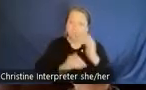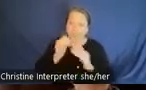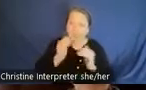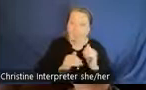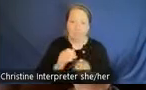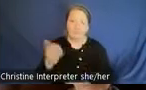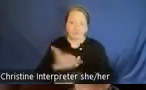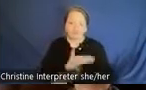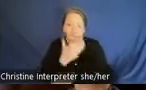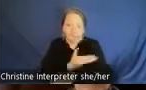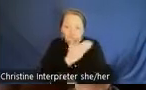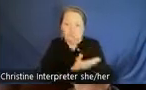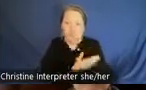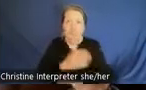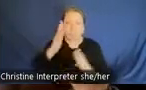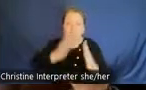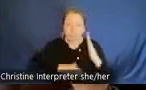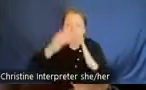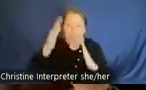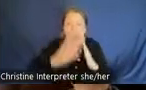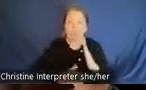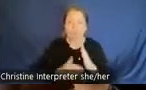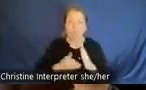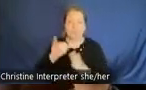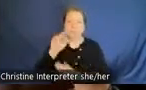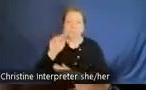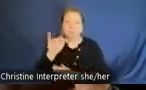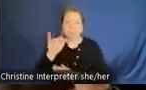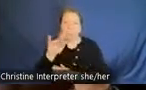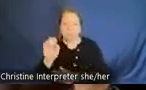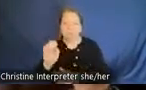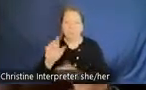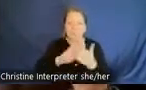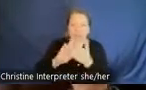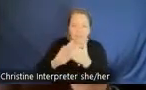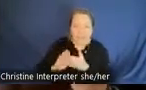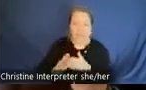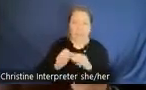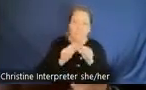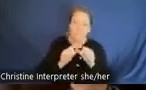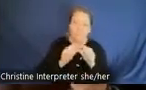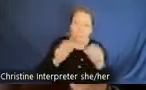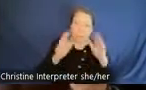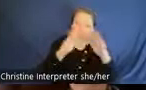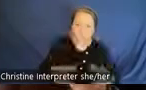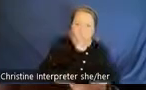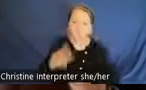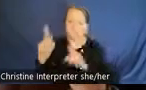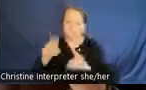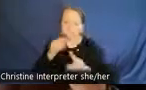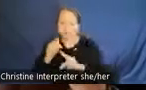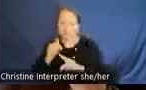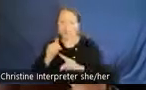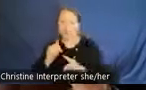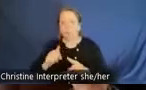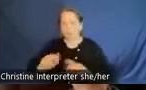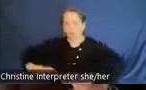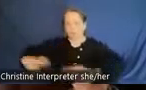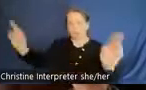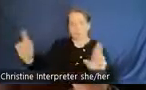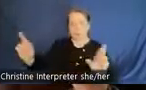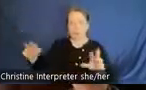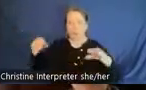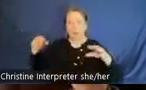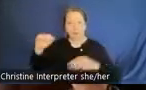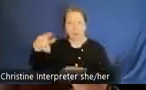do insulation, the people who clean or maintain, the people who prepare a unit for selling or